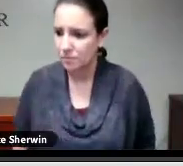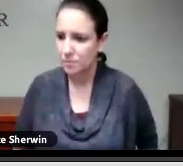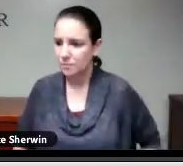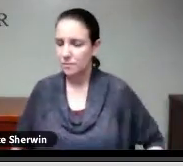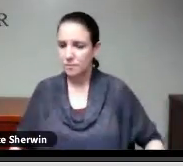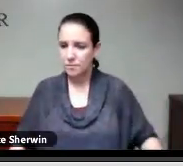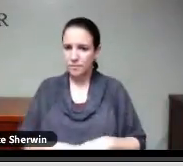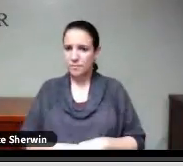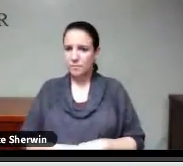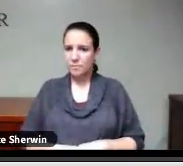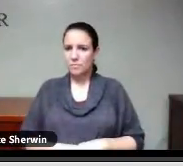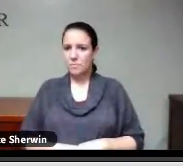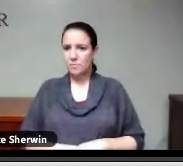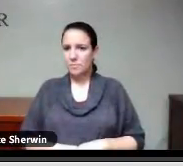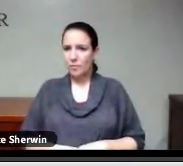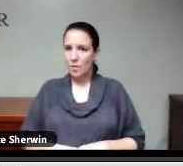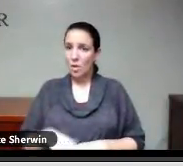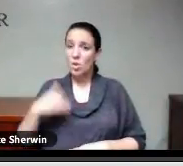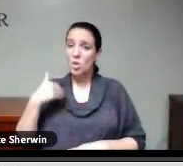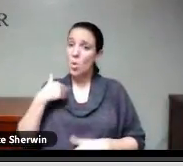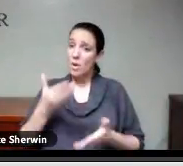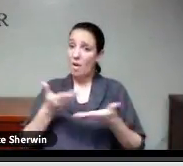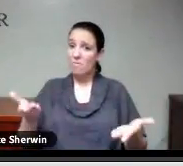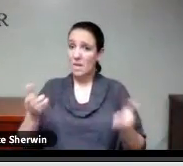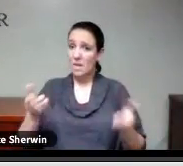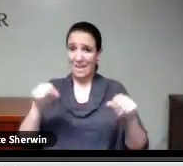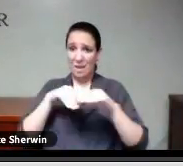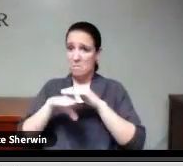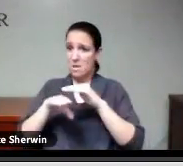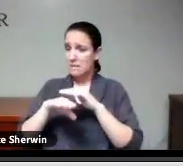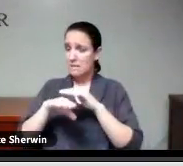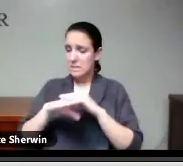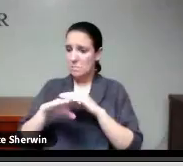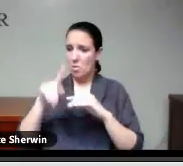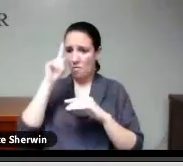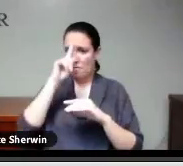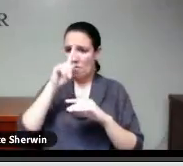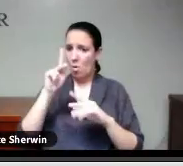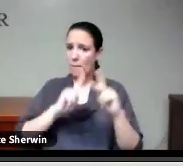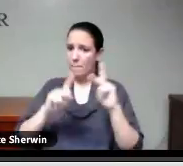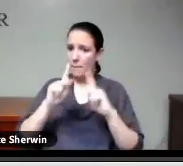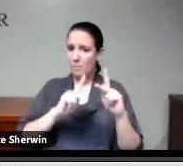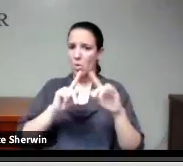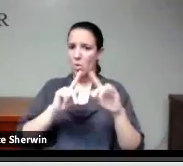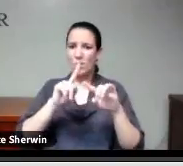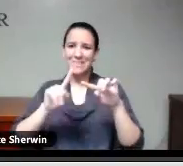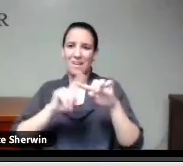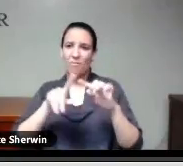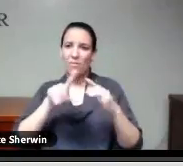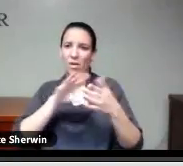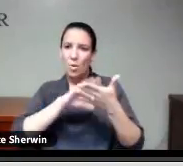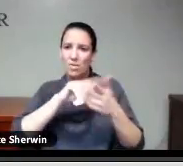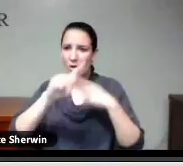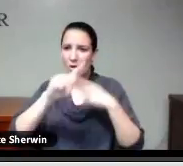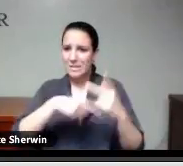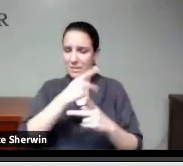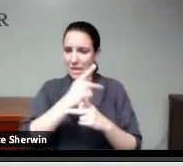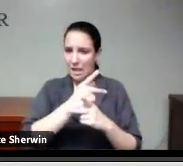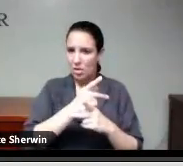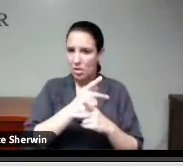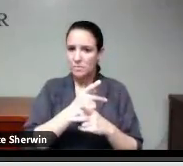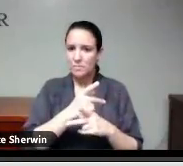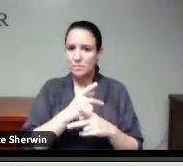are reasonably accessible for people with a variety of different learning styles and ability levels and types of abilities, so